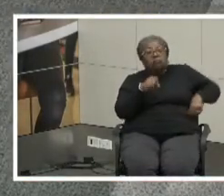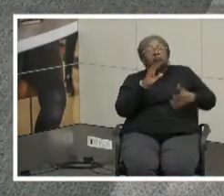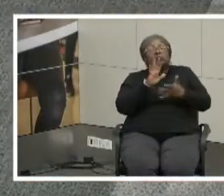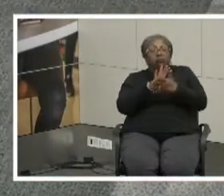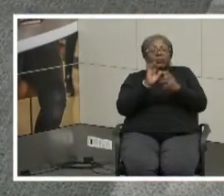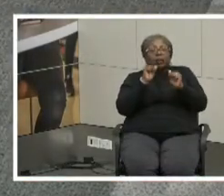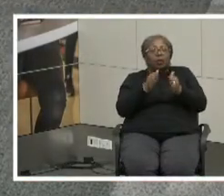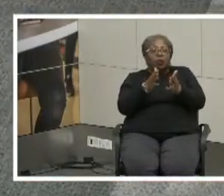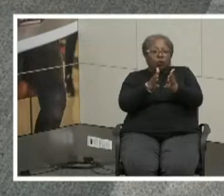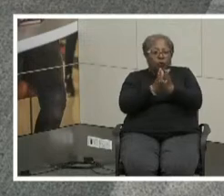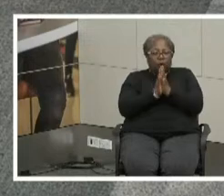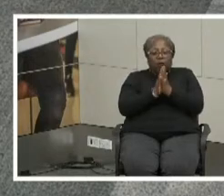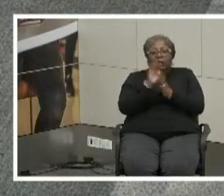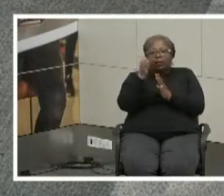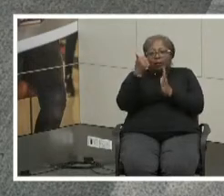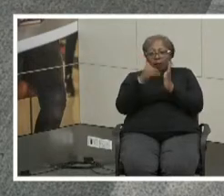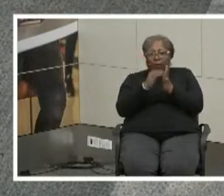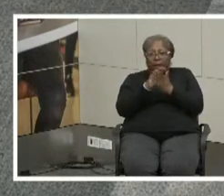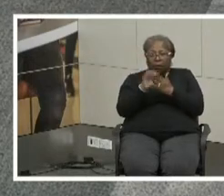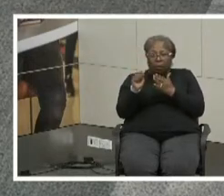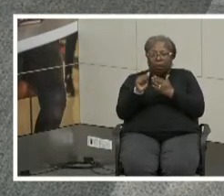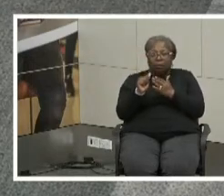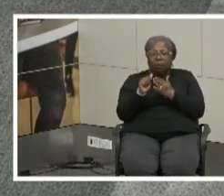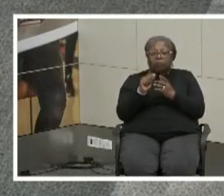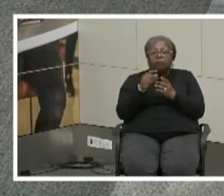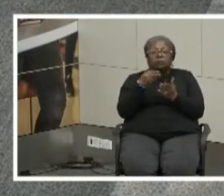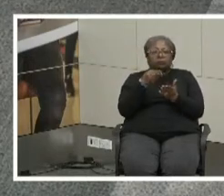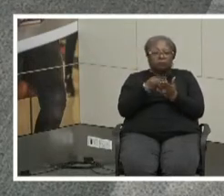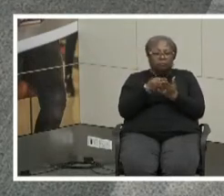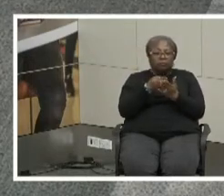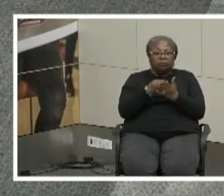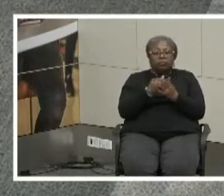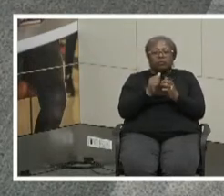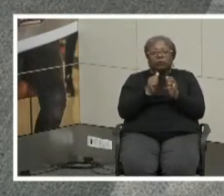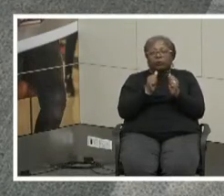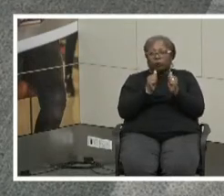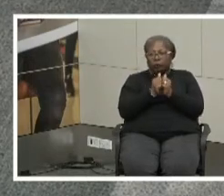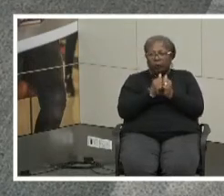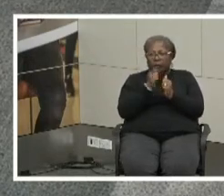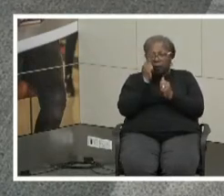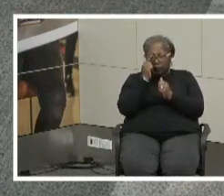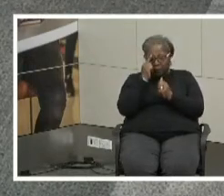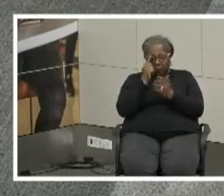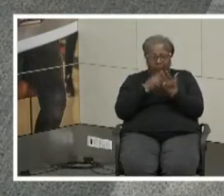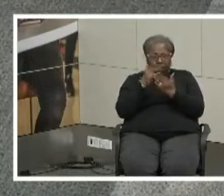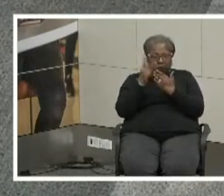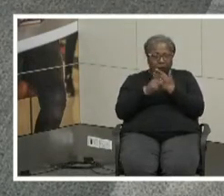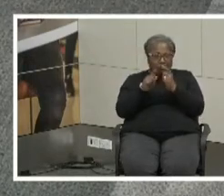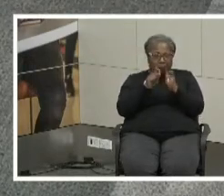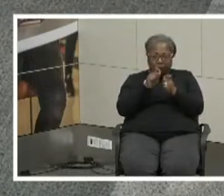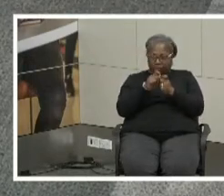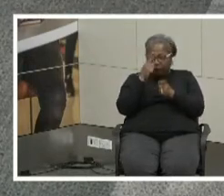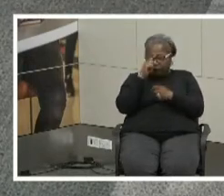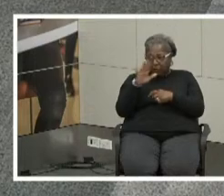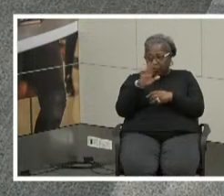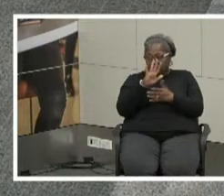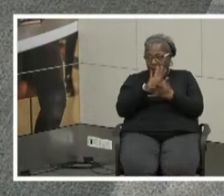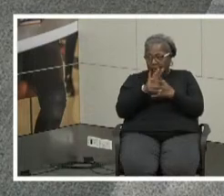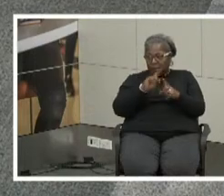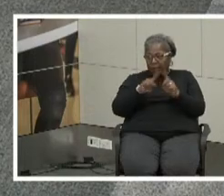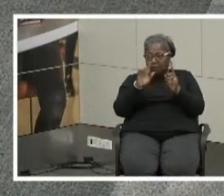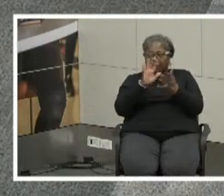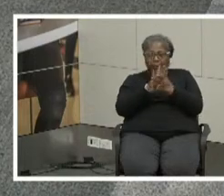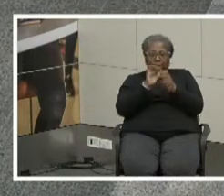campuses can request in $10,000 increments the funds to align with the programs specific to their campus um so different